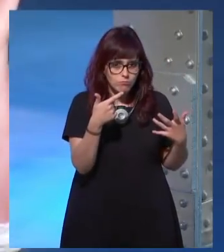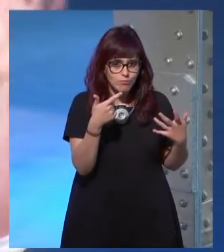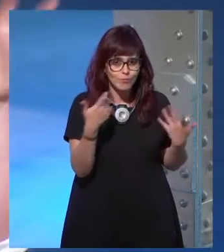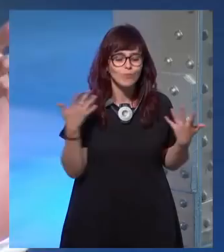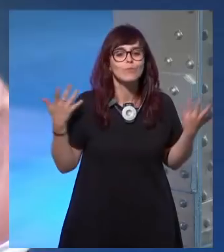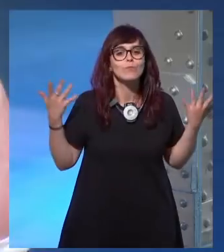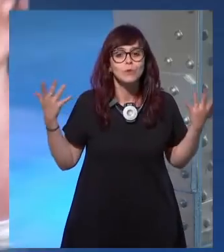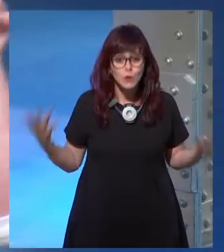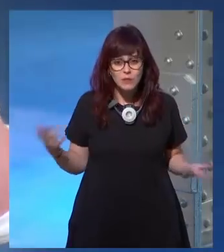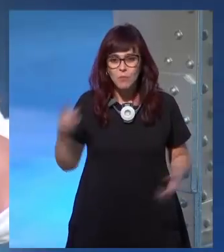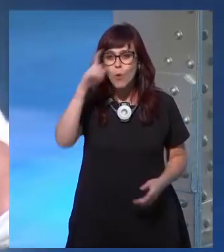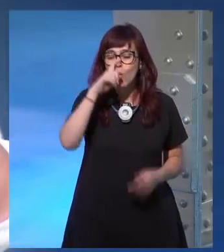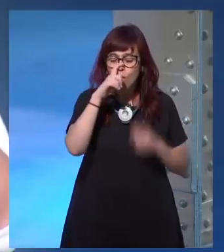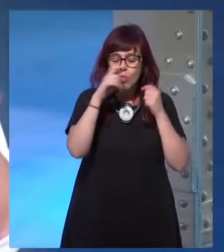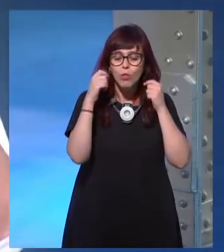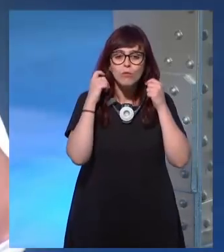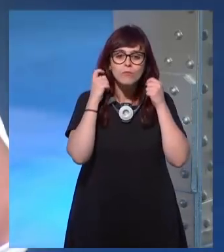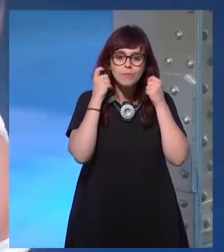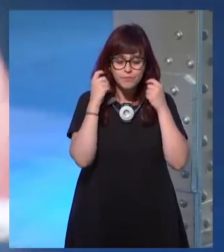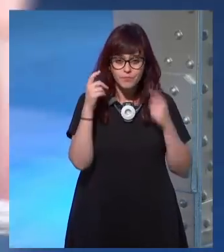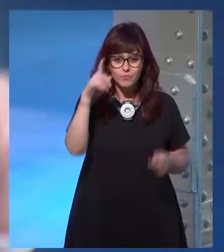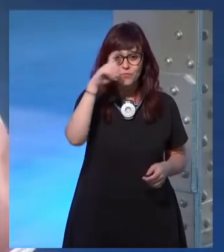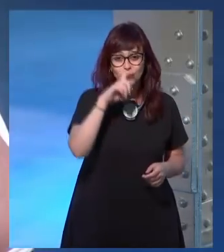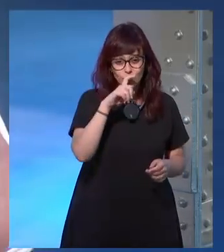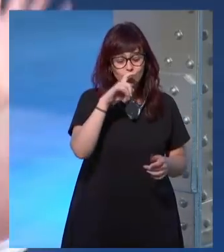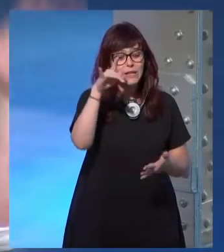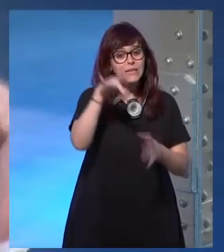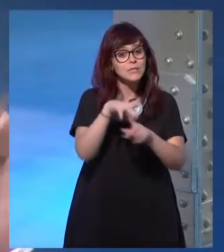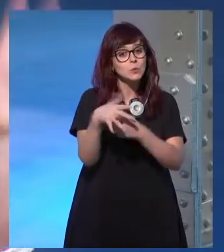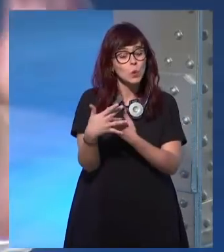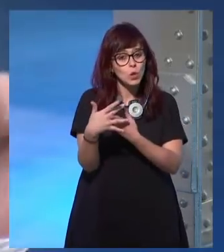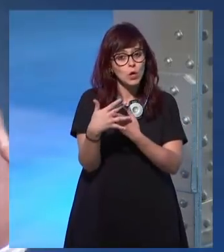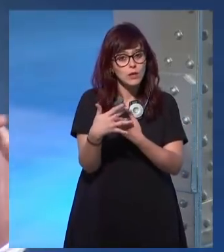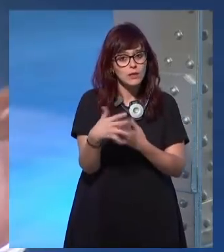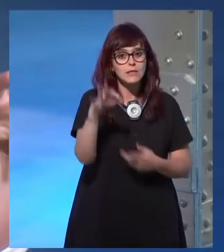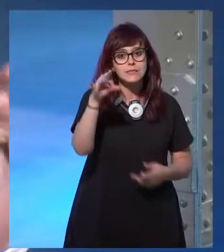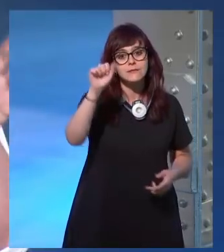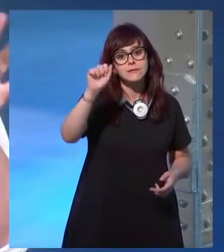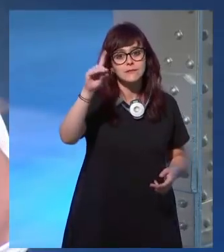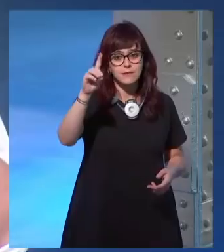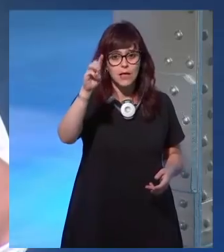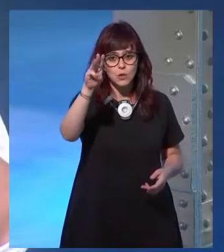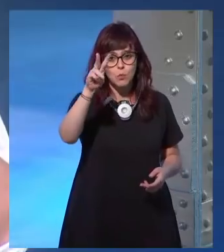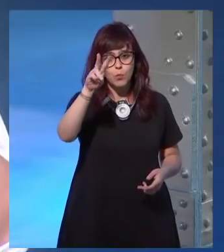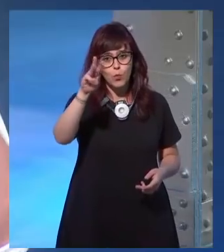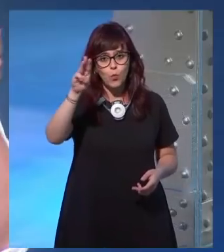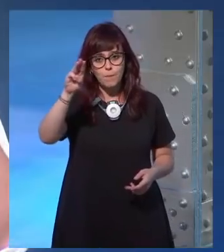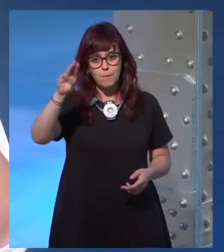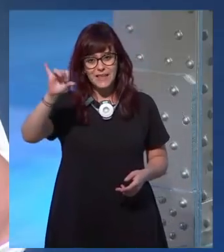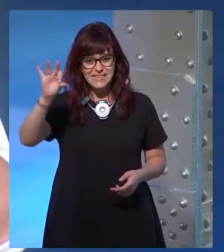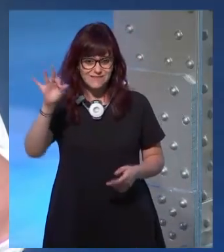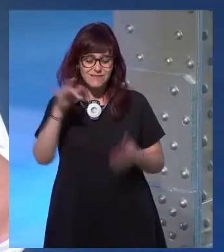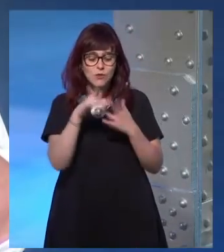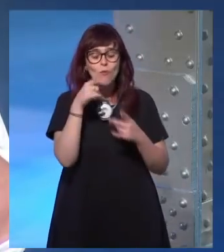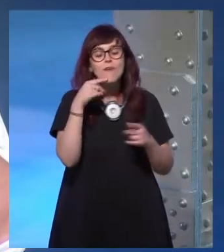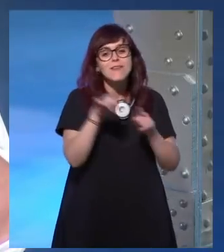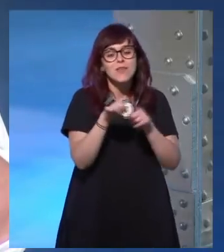decide that they wanted to hijack our Hugo Awards ballot and put a bunch of horrible stories from horrible people onto the